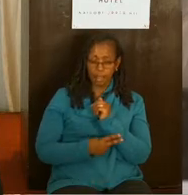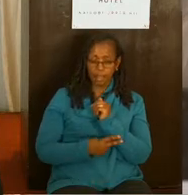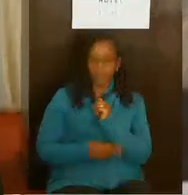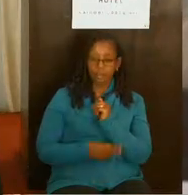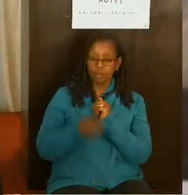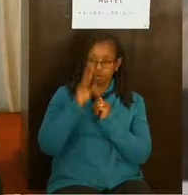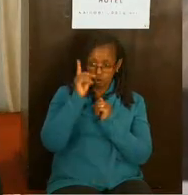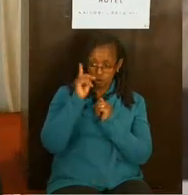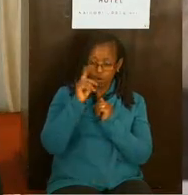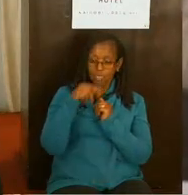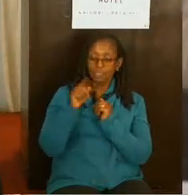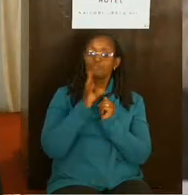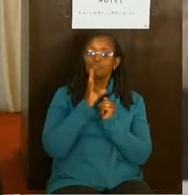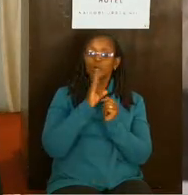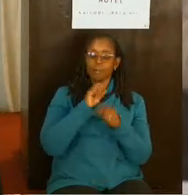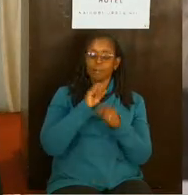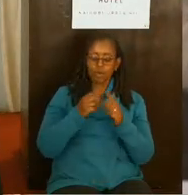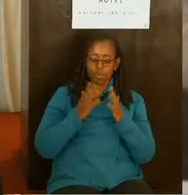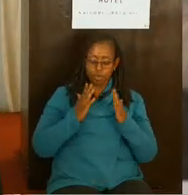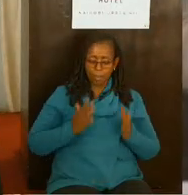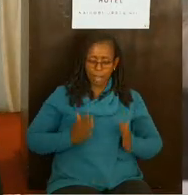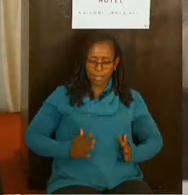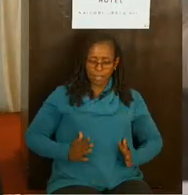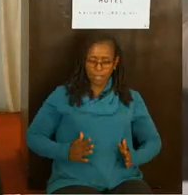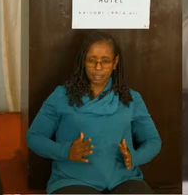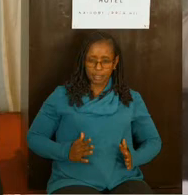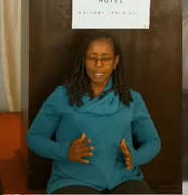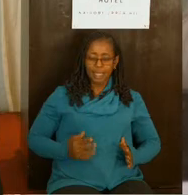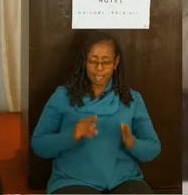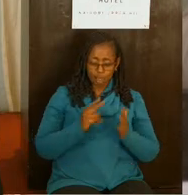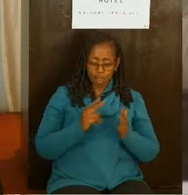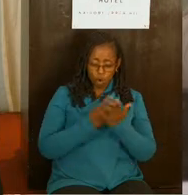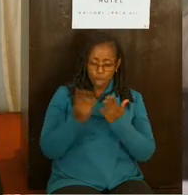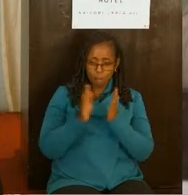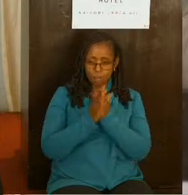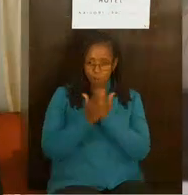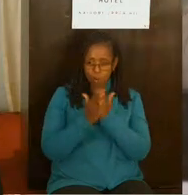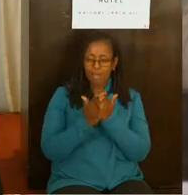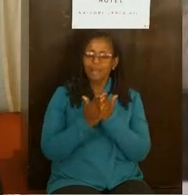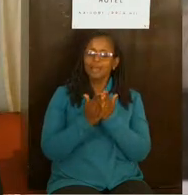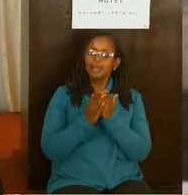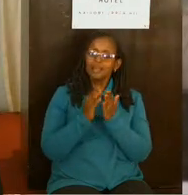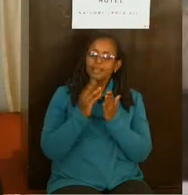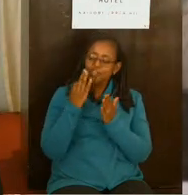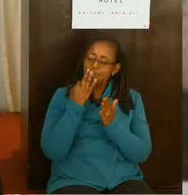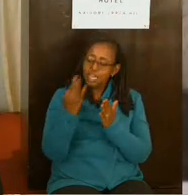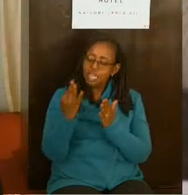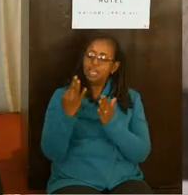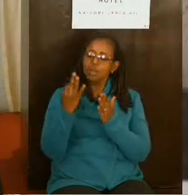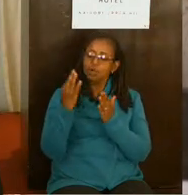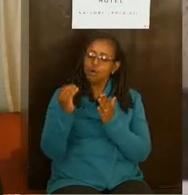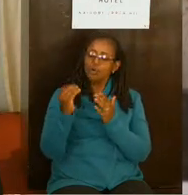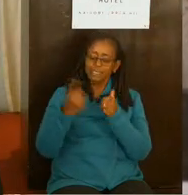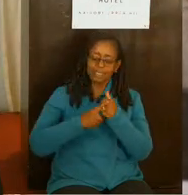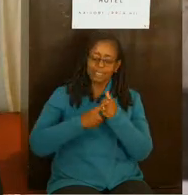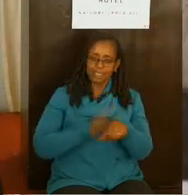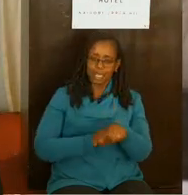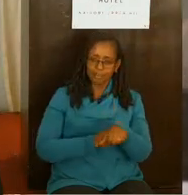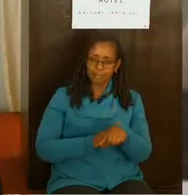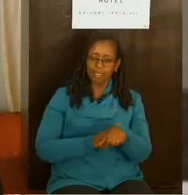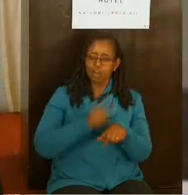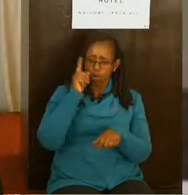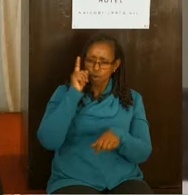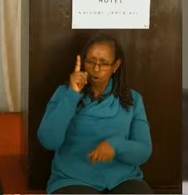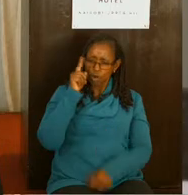God talks about Humanity in the Holy Quran 306 times where God mentions or